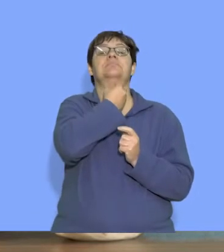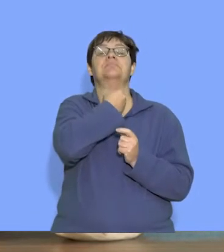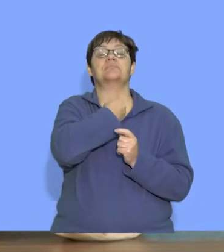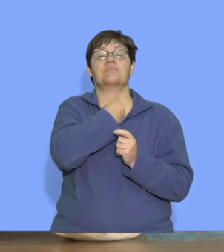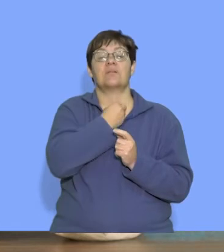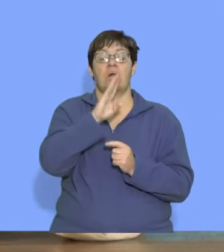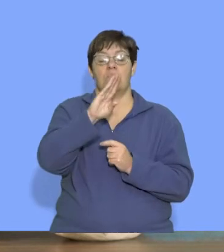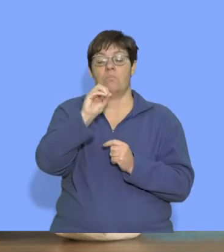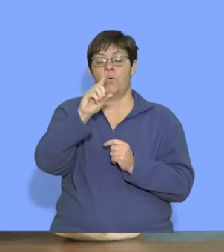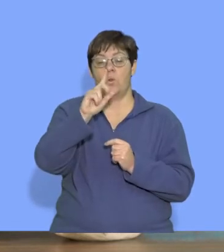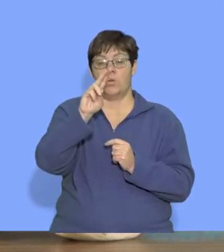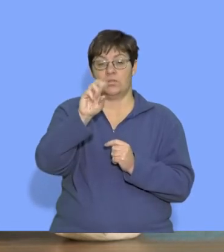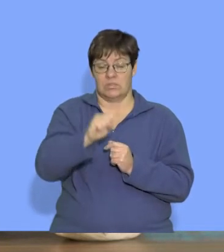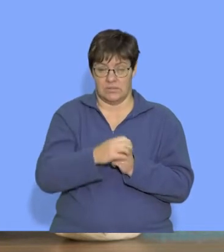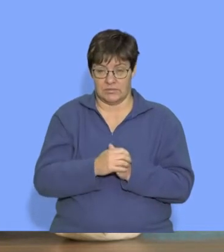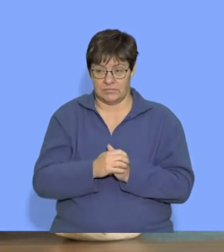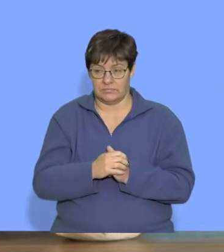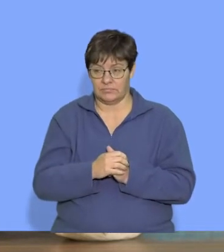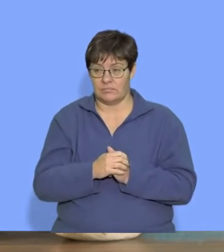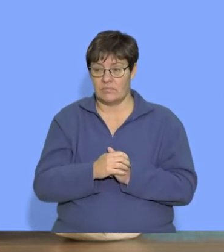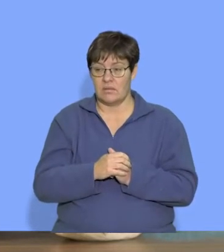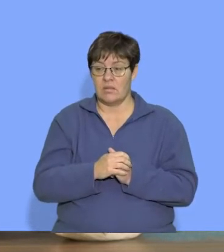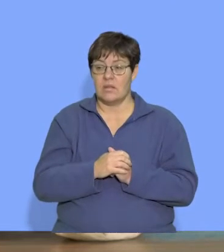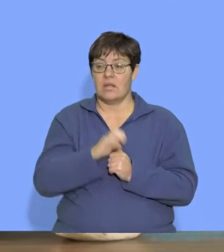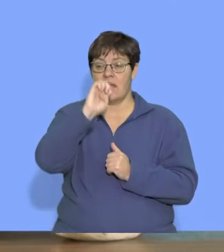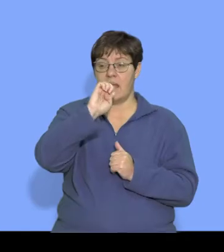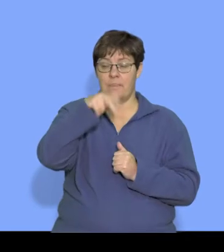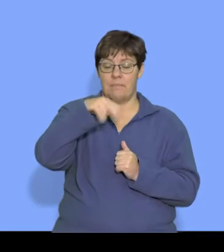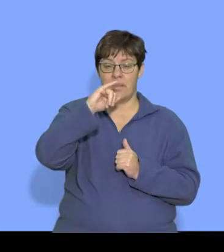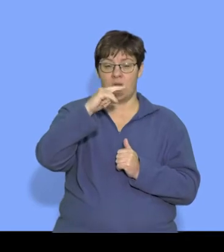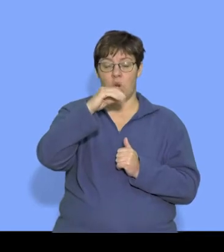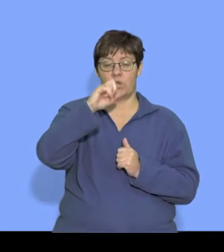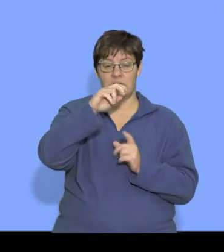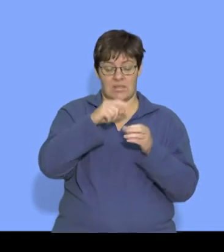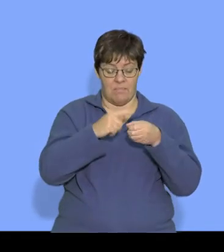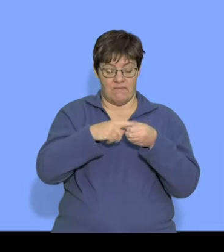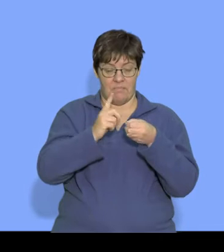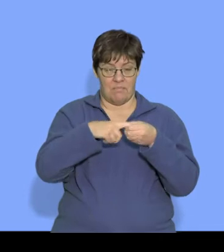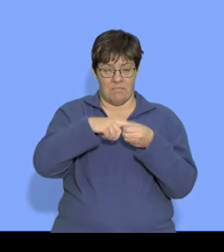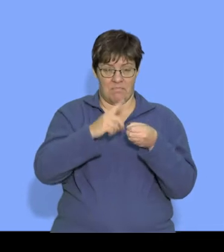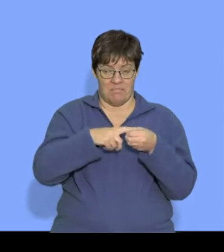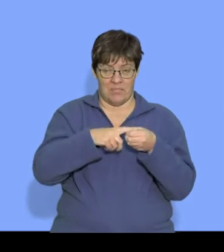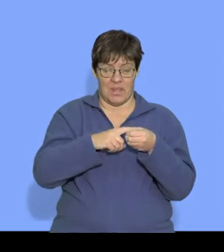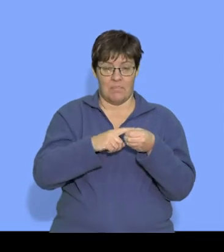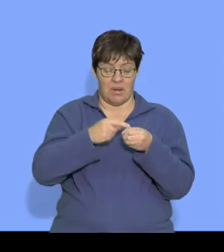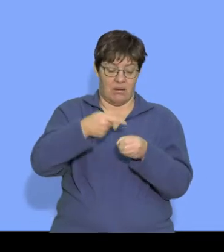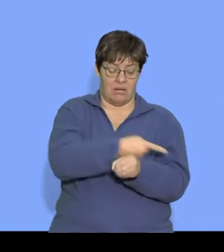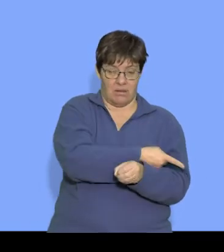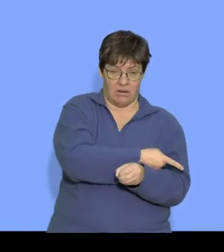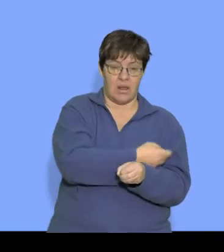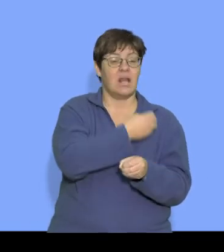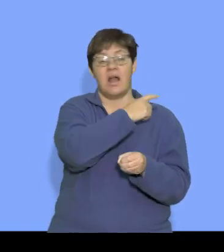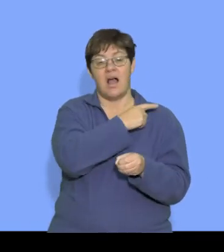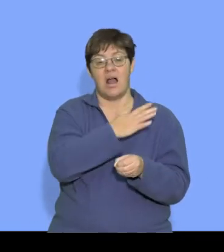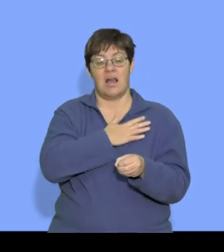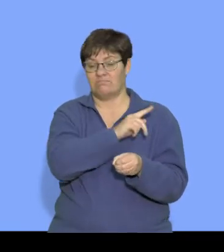moves down, and that ball is called the bolus. The epiglottis is the little flap that prevents